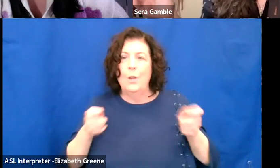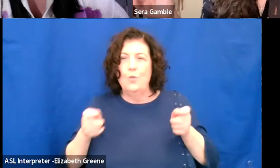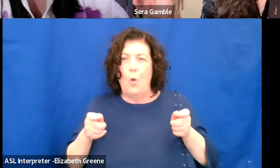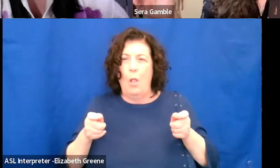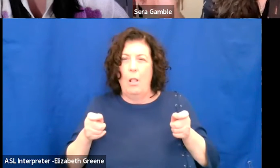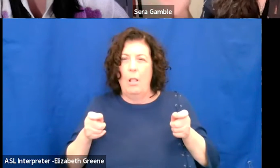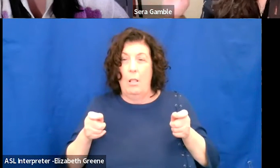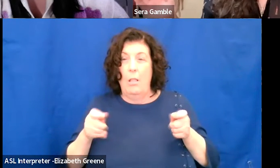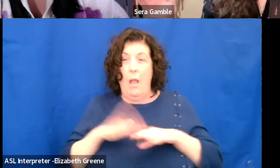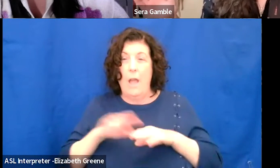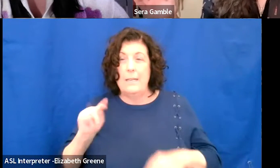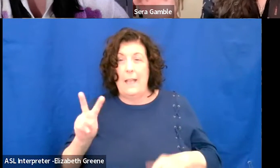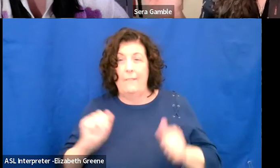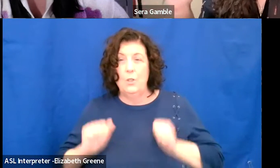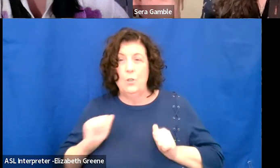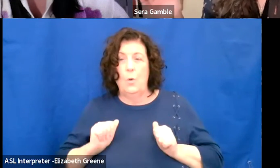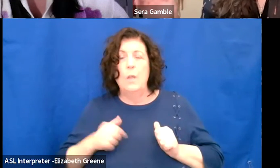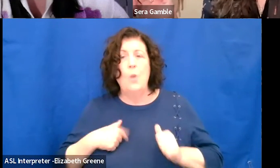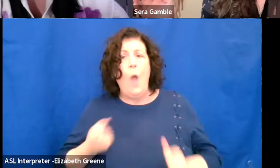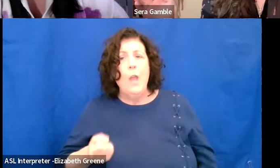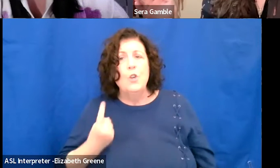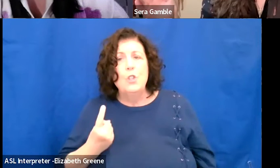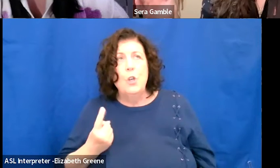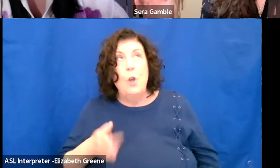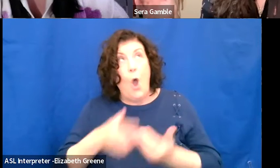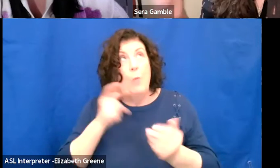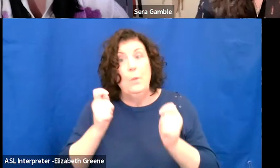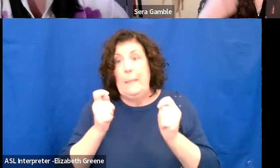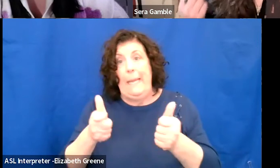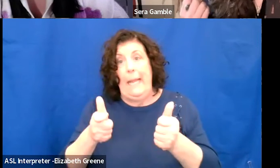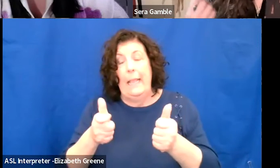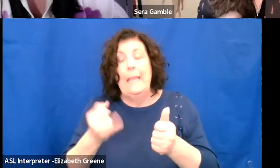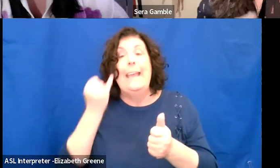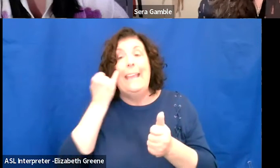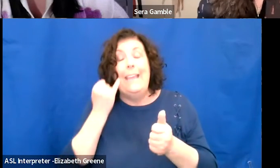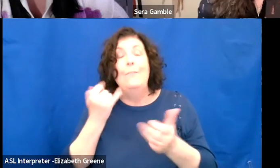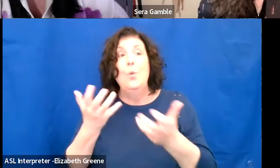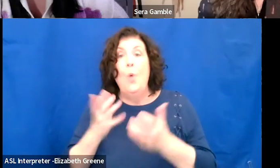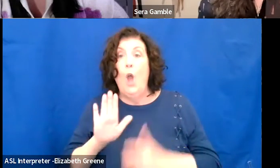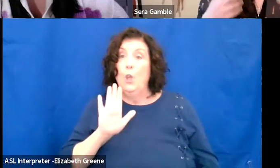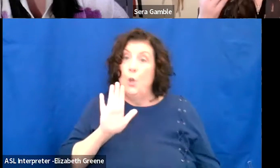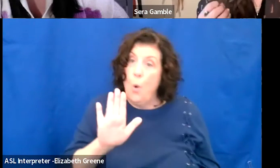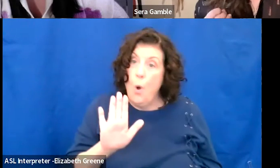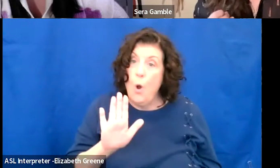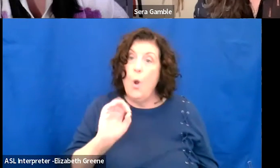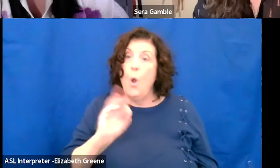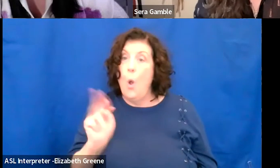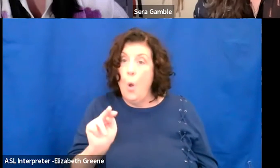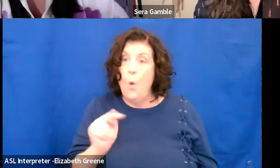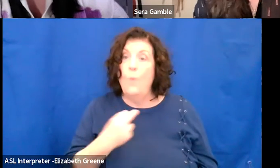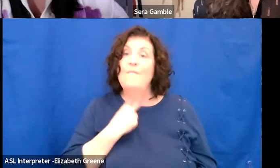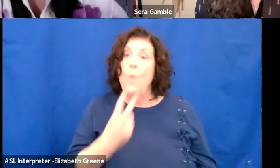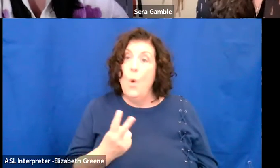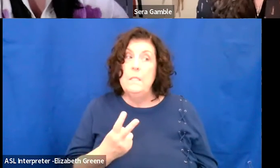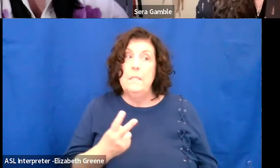understood almost immediately that if you want to get your voice out there, if that's like the challenge you want to